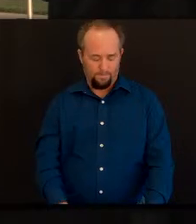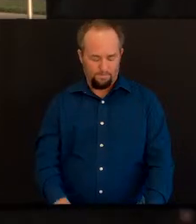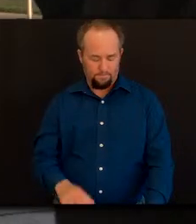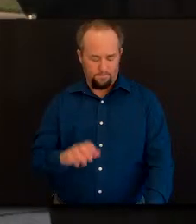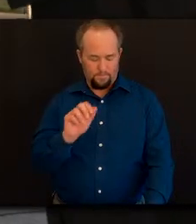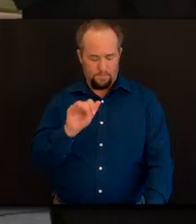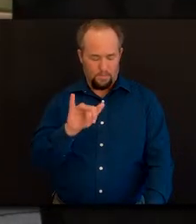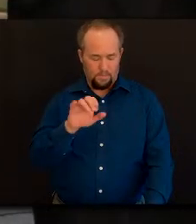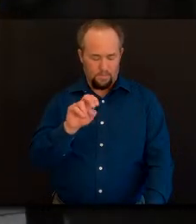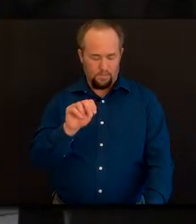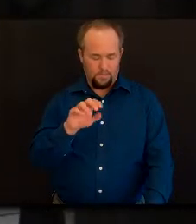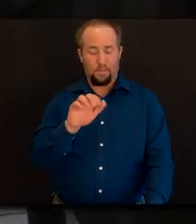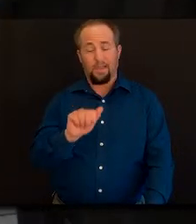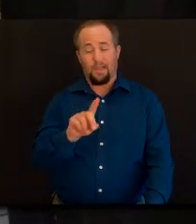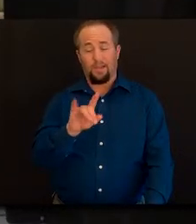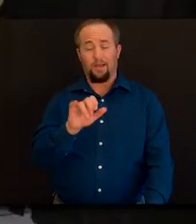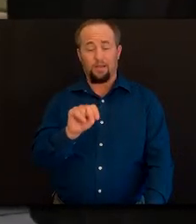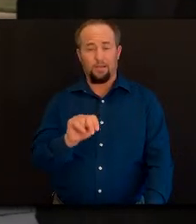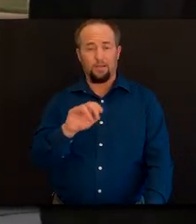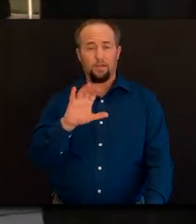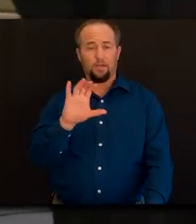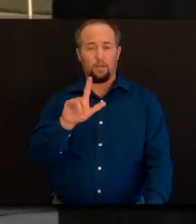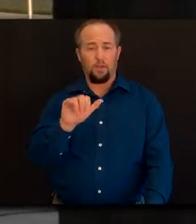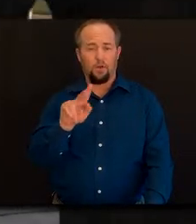Aiden Joseph Clark.